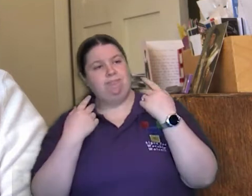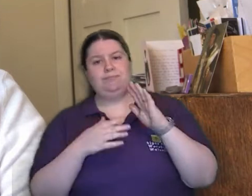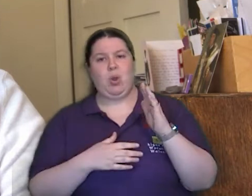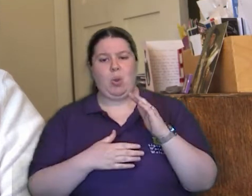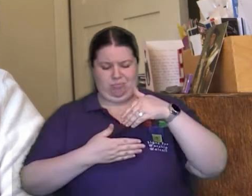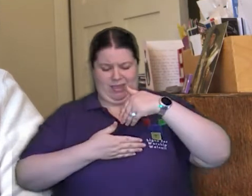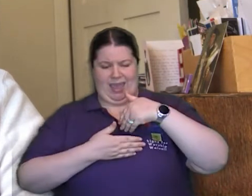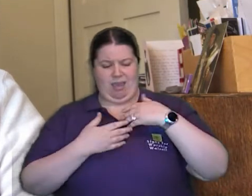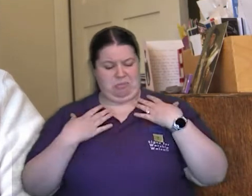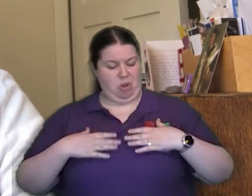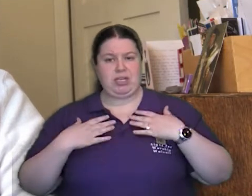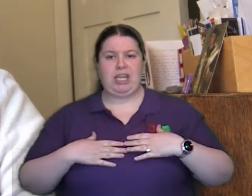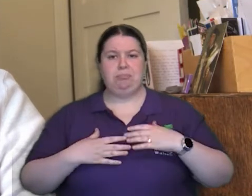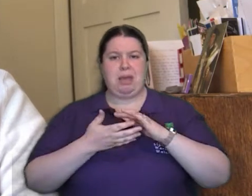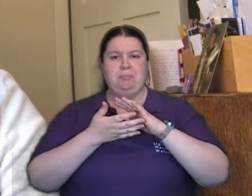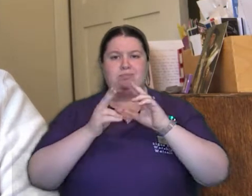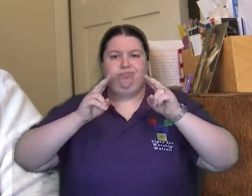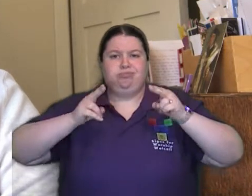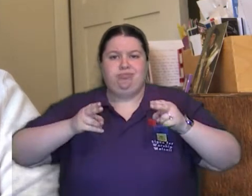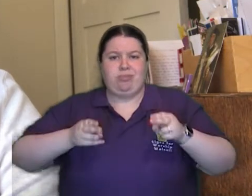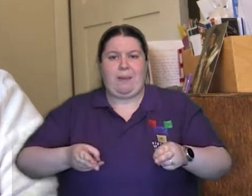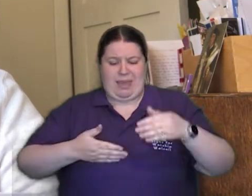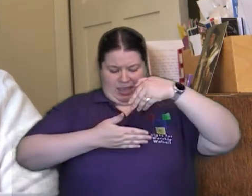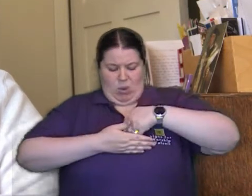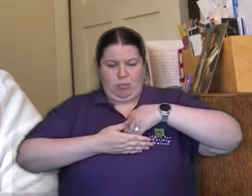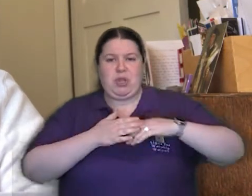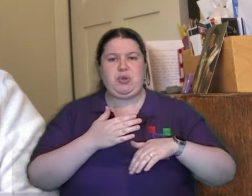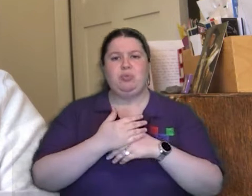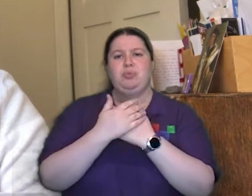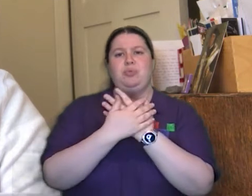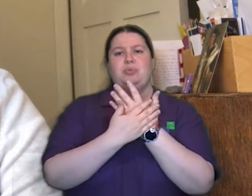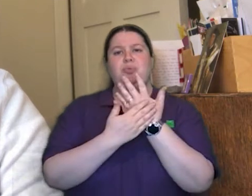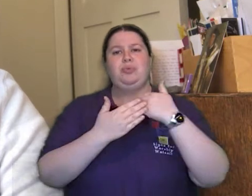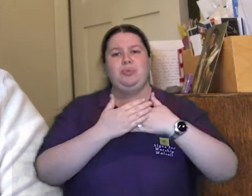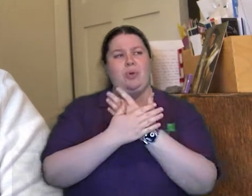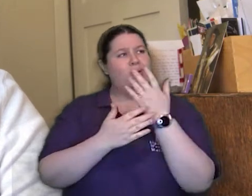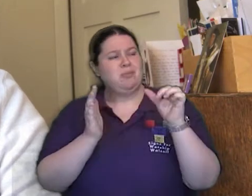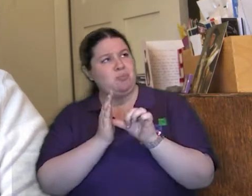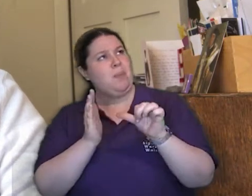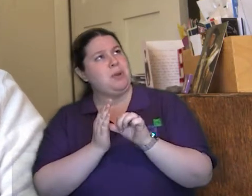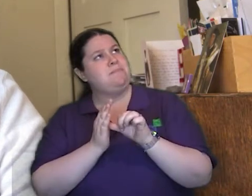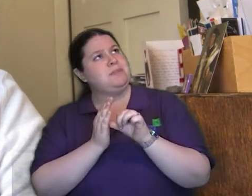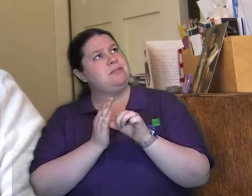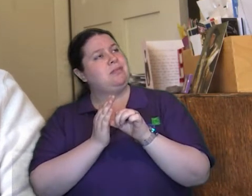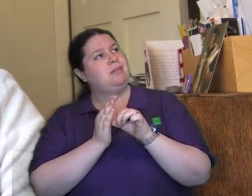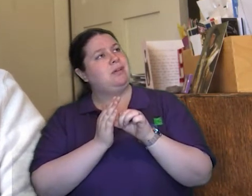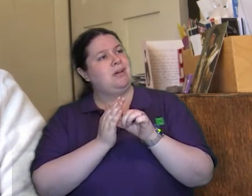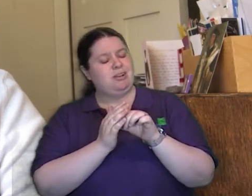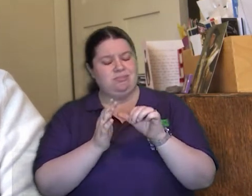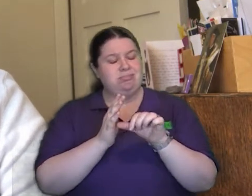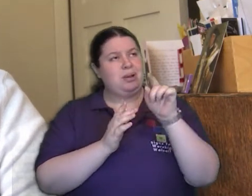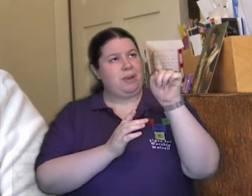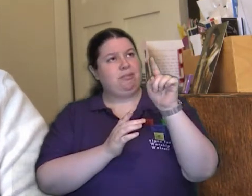wasting away, yet inwardly we're being renewed day by day. For our light and momentary troubles